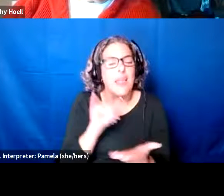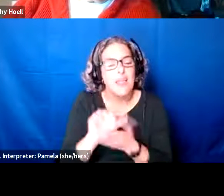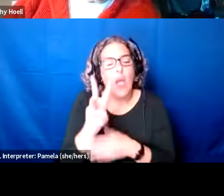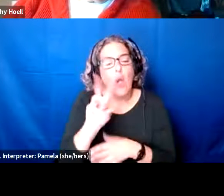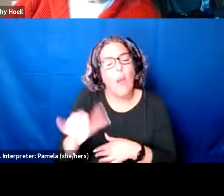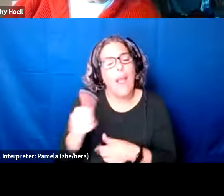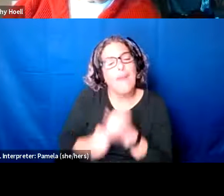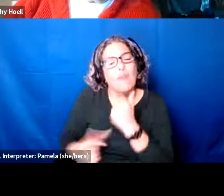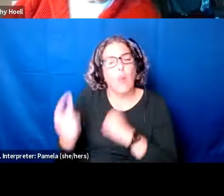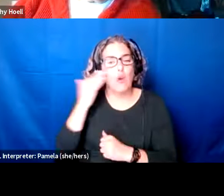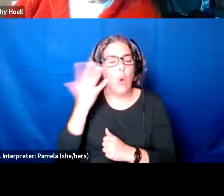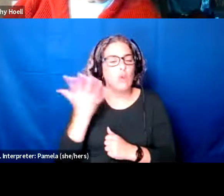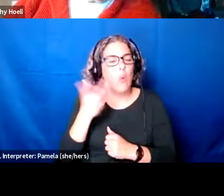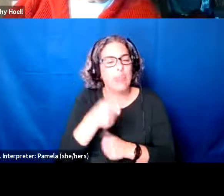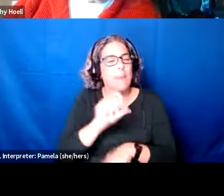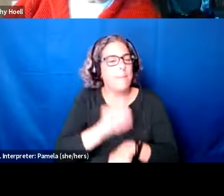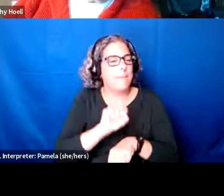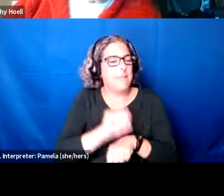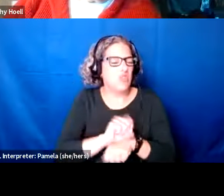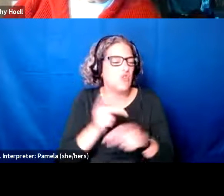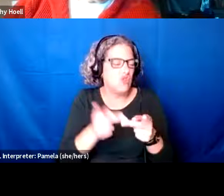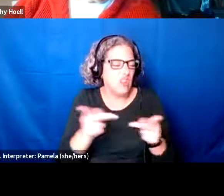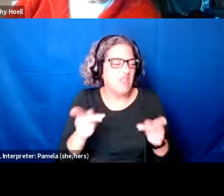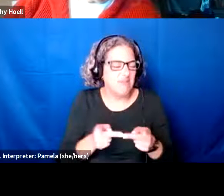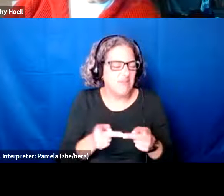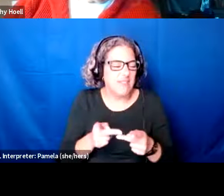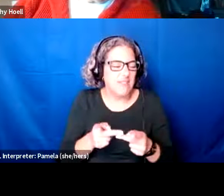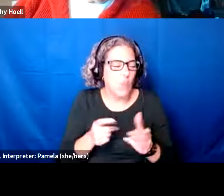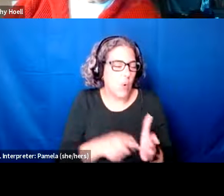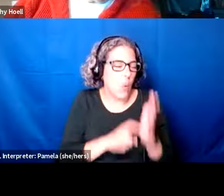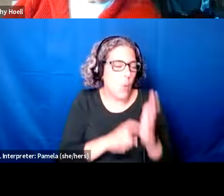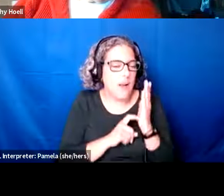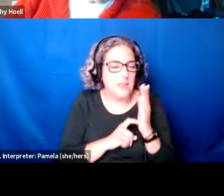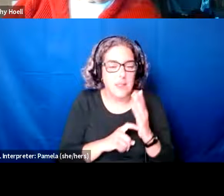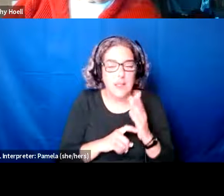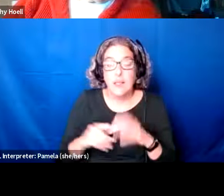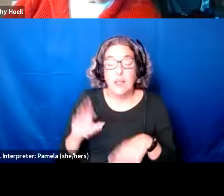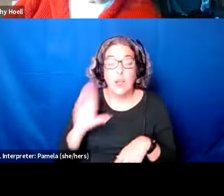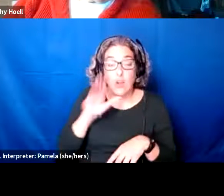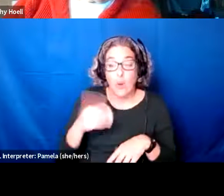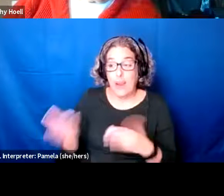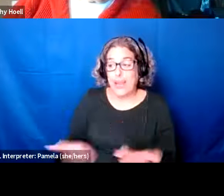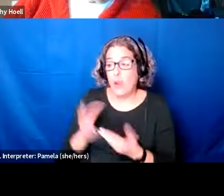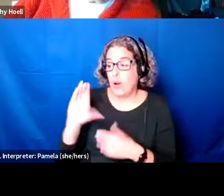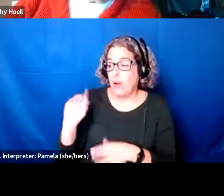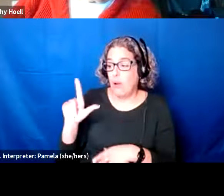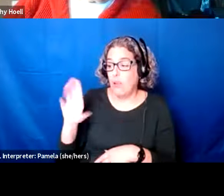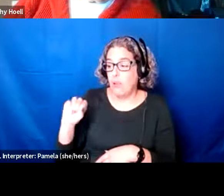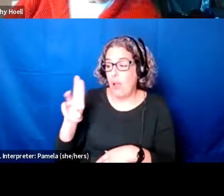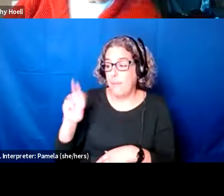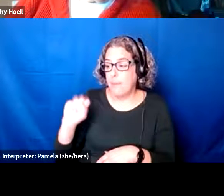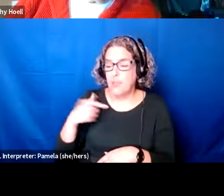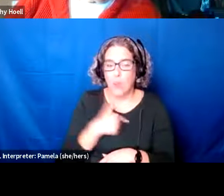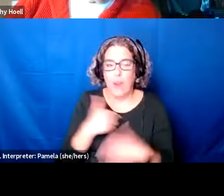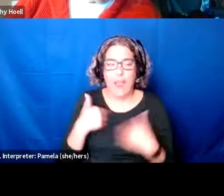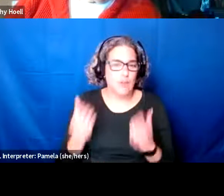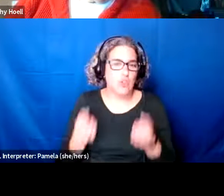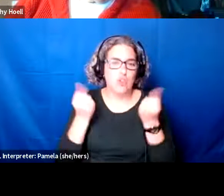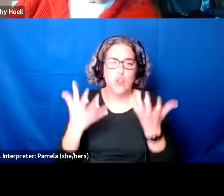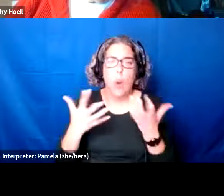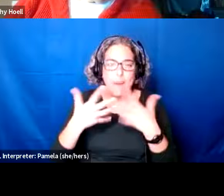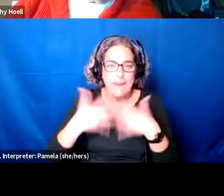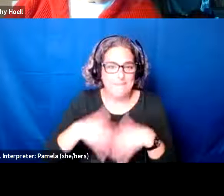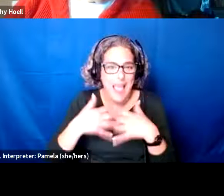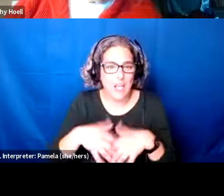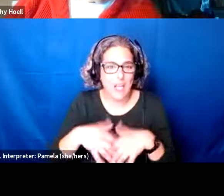position looks like. There's so many factories located here in Columbus. I think about all their businesses, and reading their job